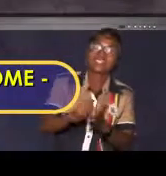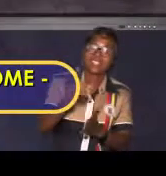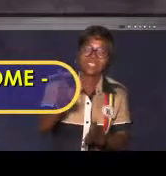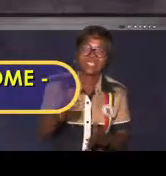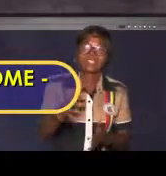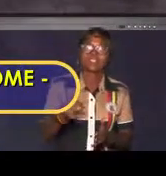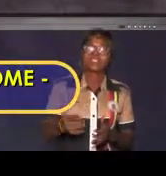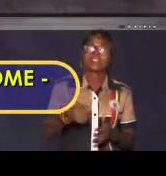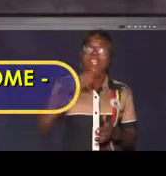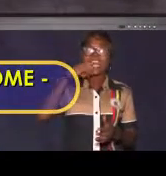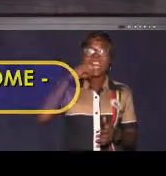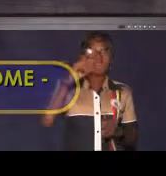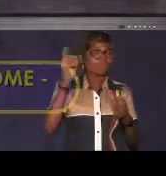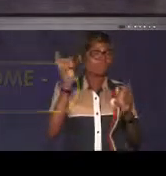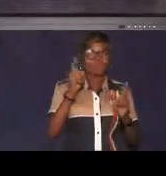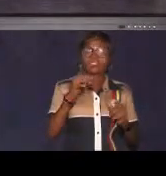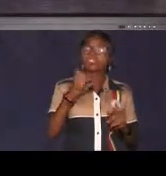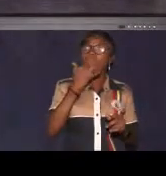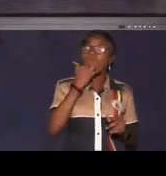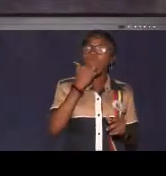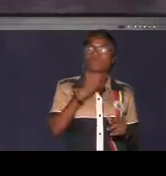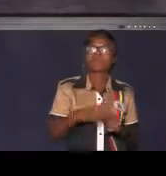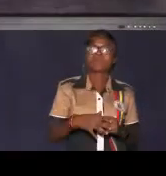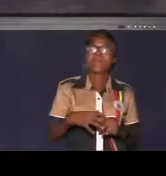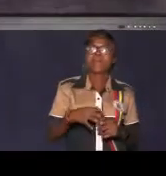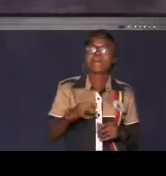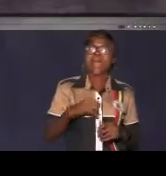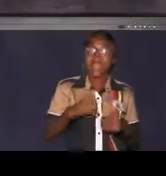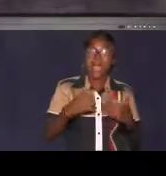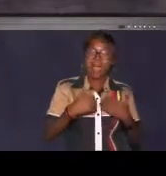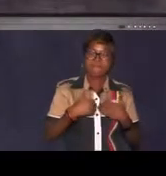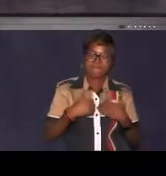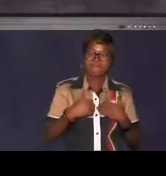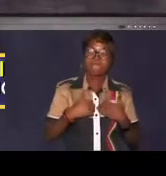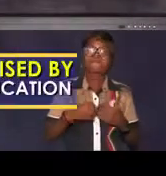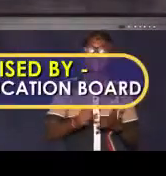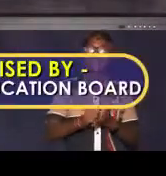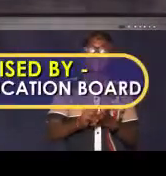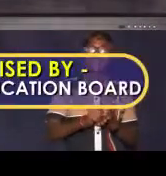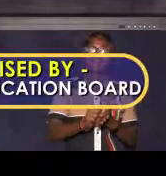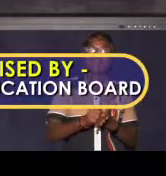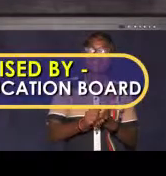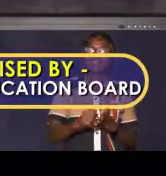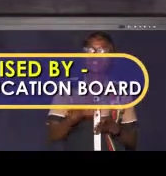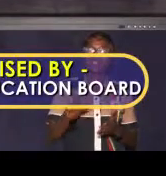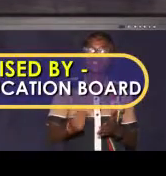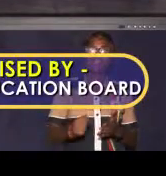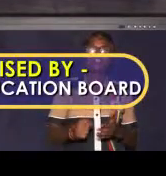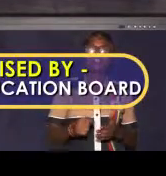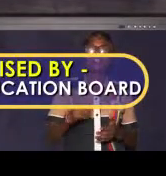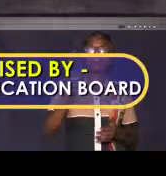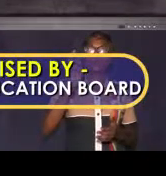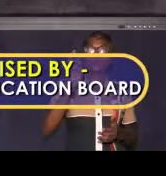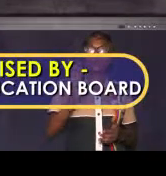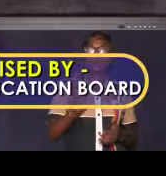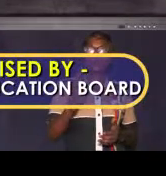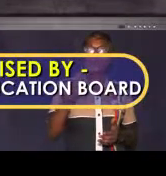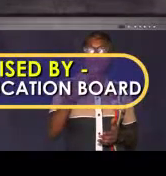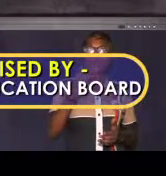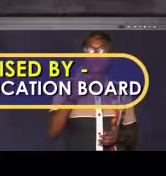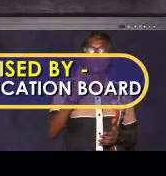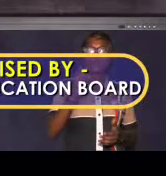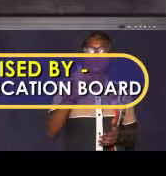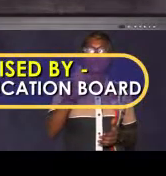It is she ground the corn last night, or I've ground the wheat. I've ground the